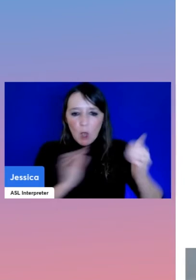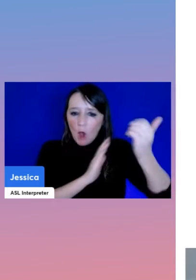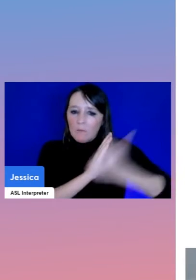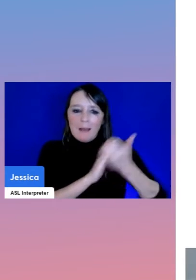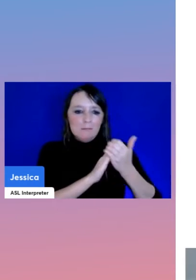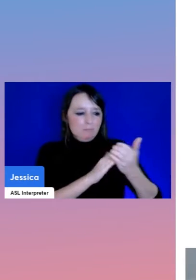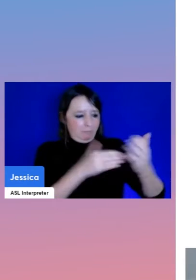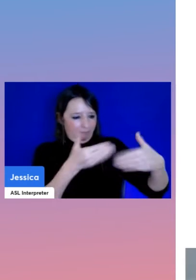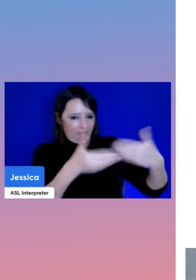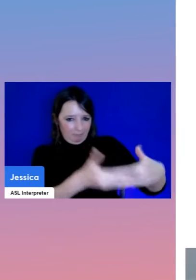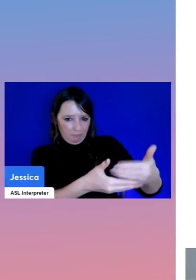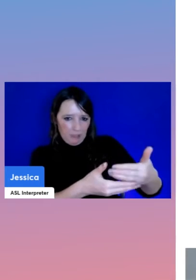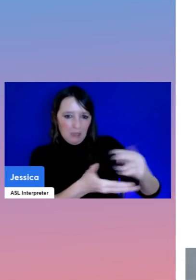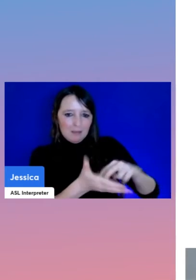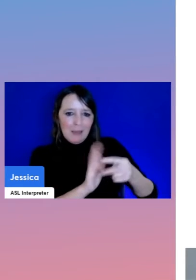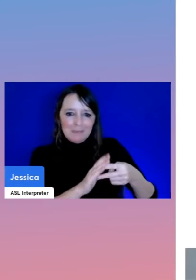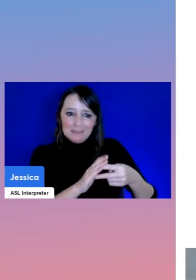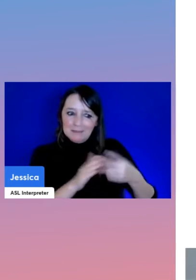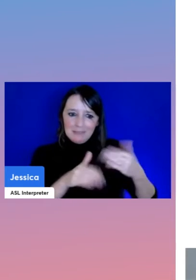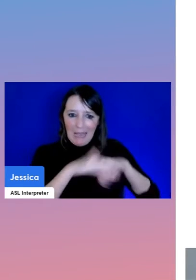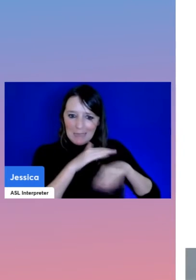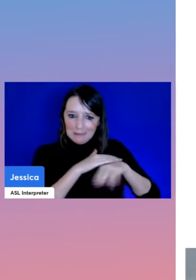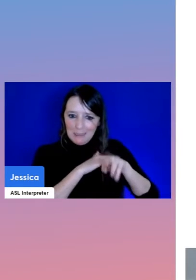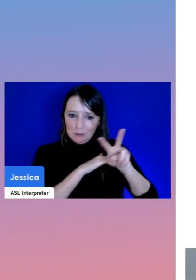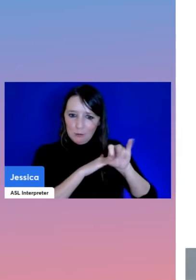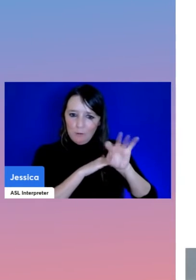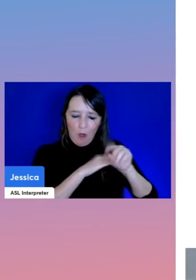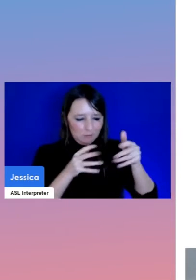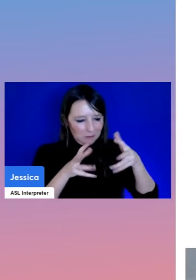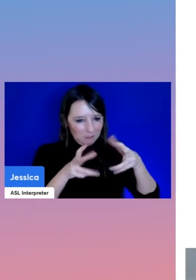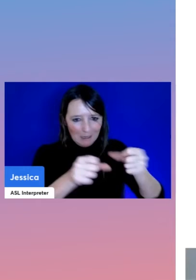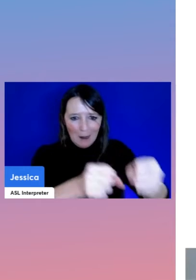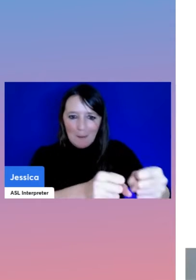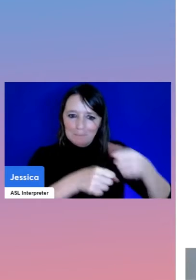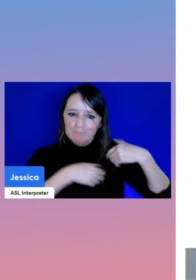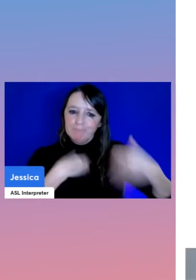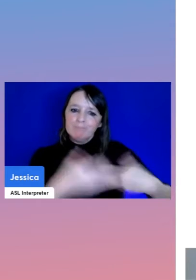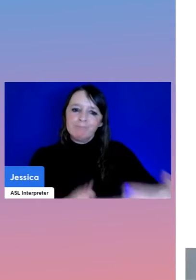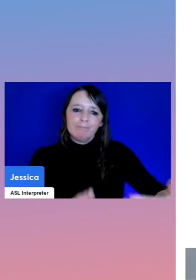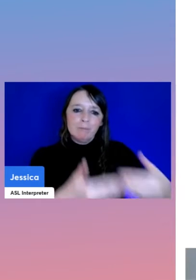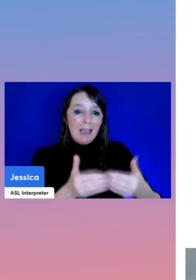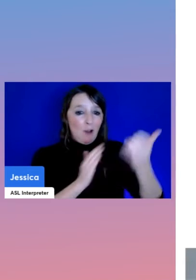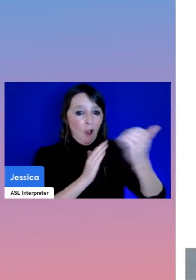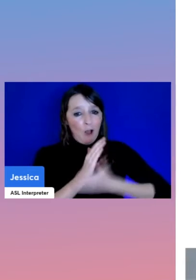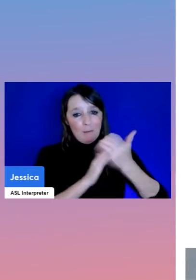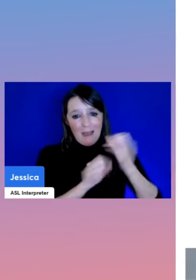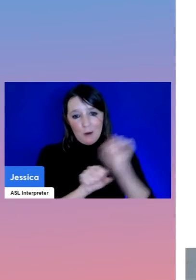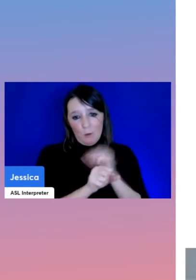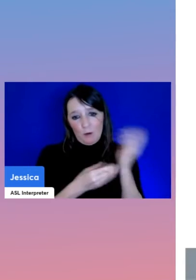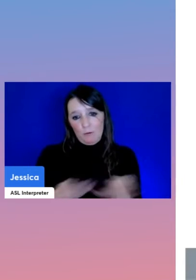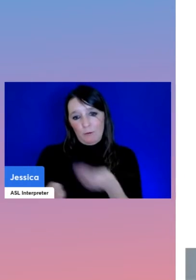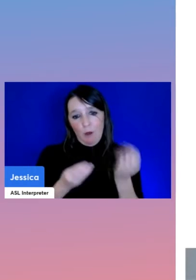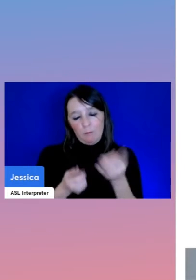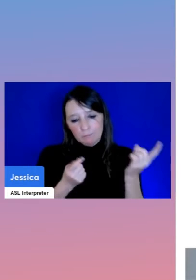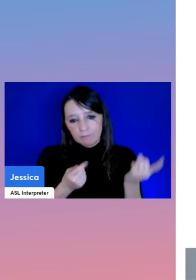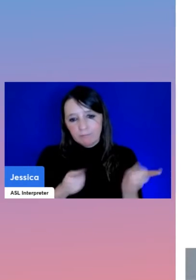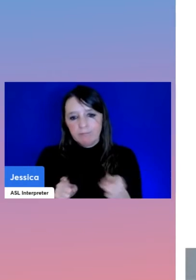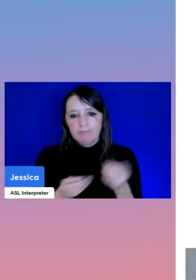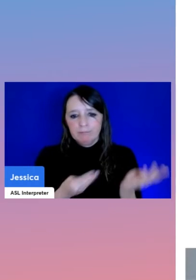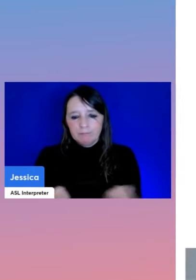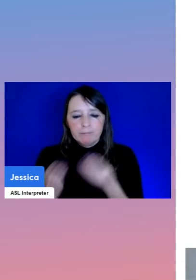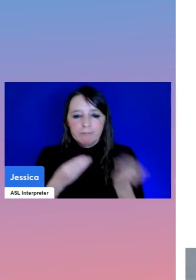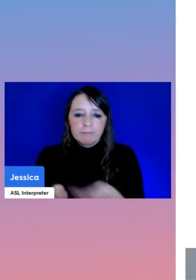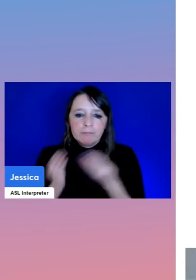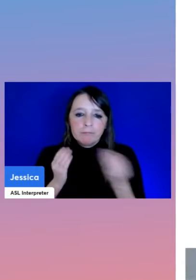access to Vault and enabling more automated workflows. Azure Key Vault provides additional